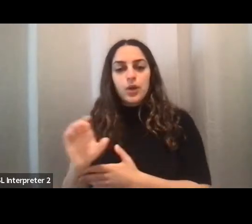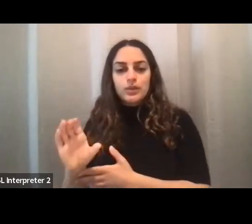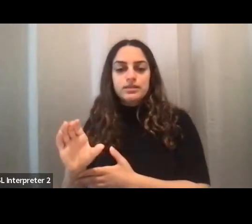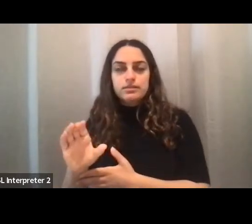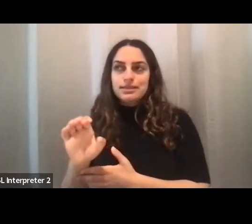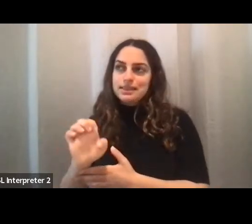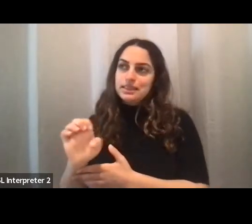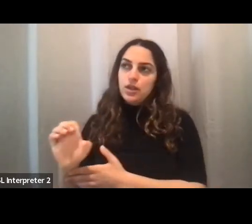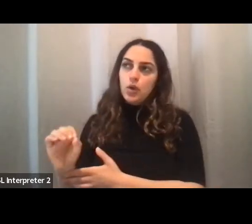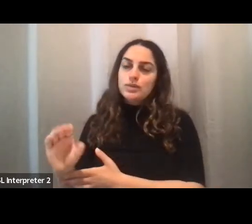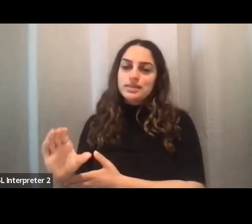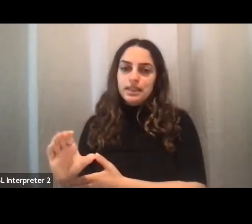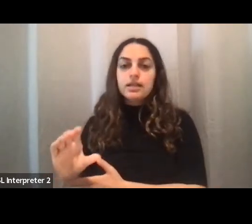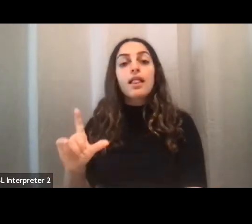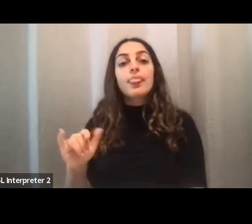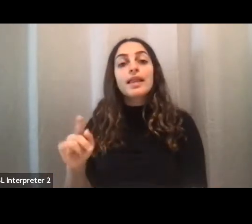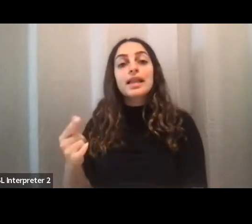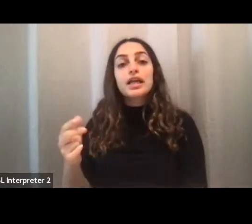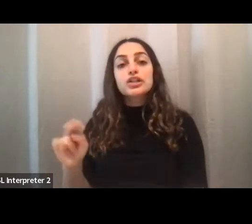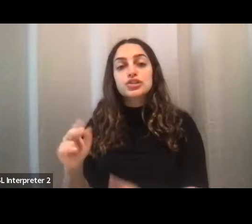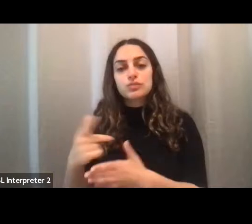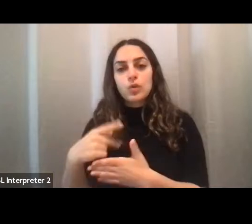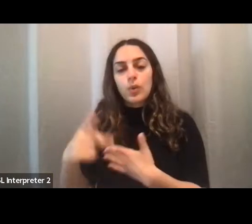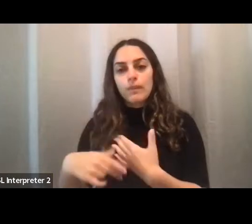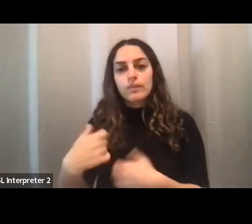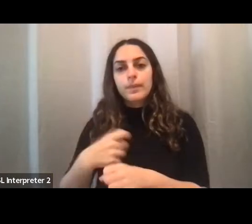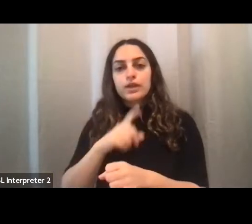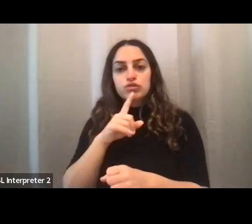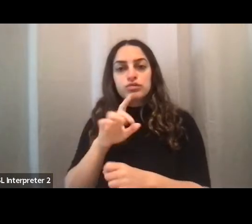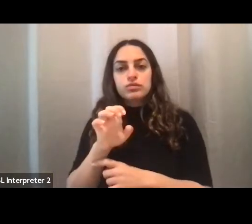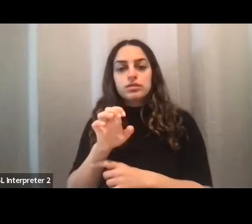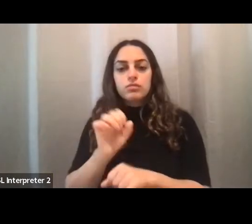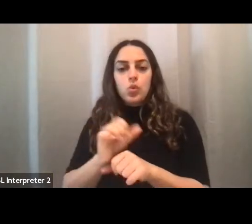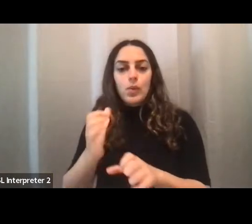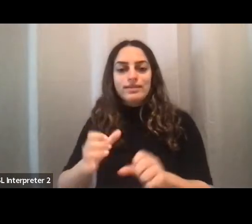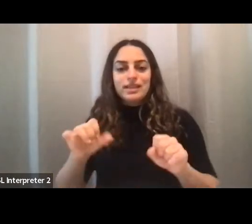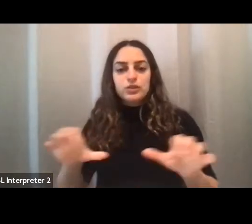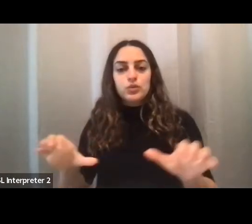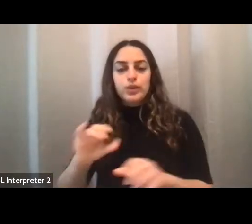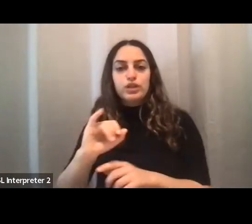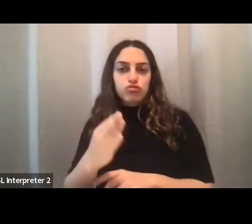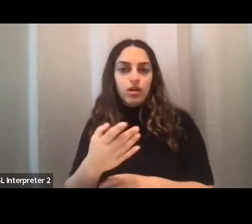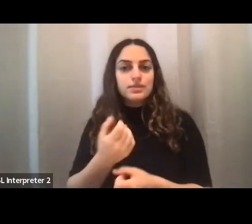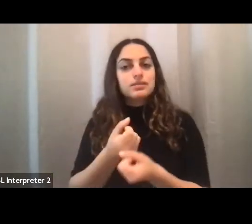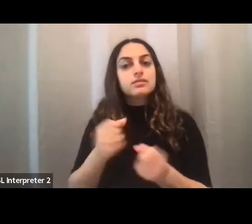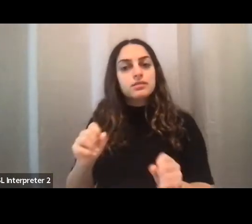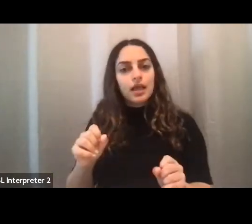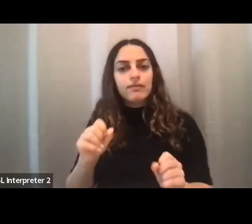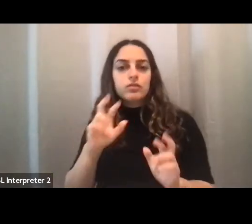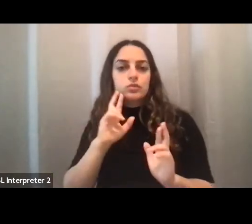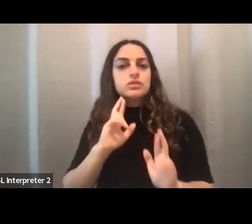program to ensure that employees can do their jobs in safe and respectful workplaces